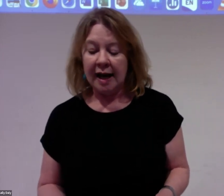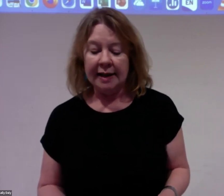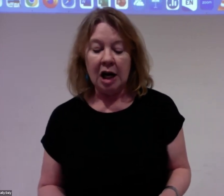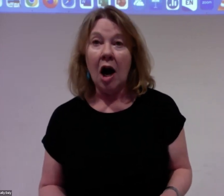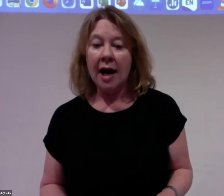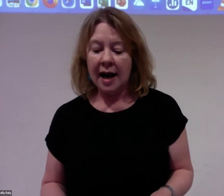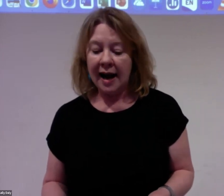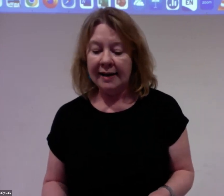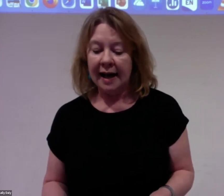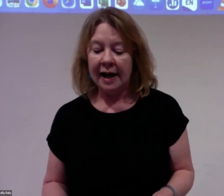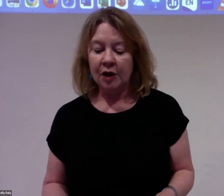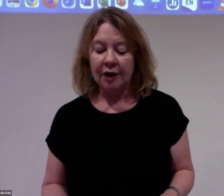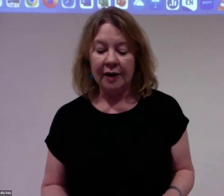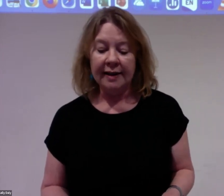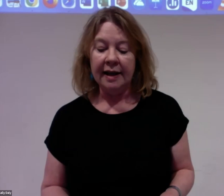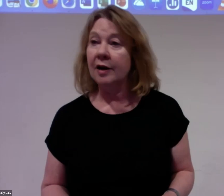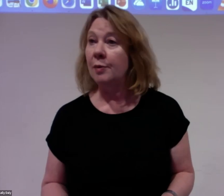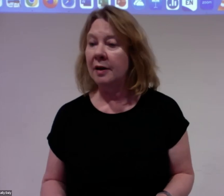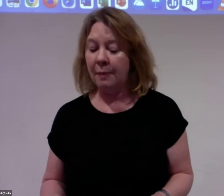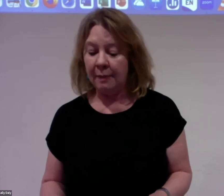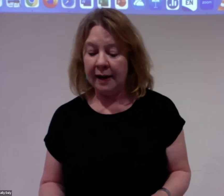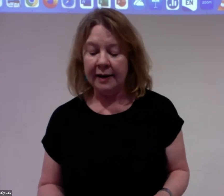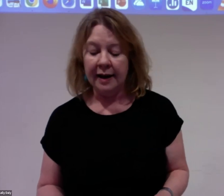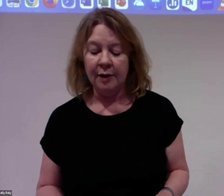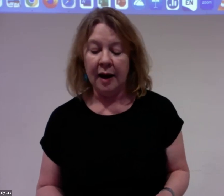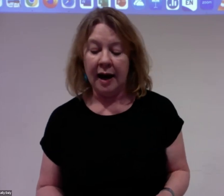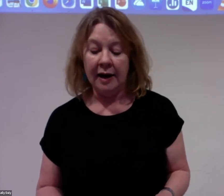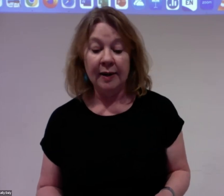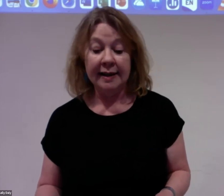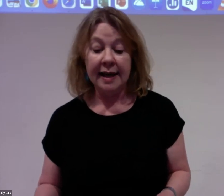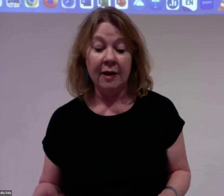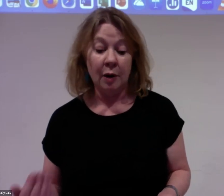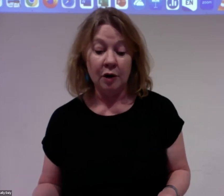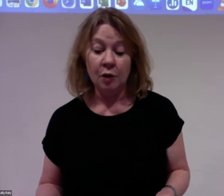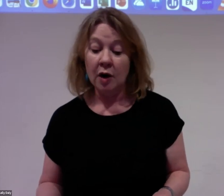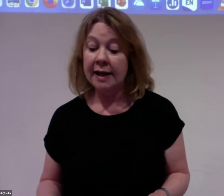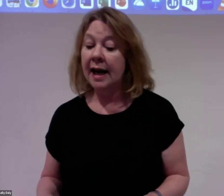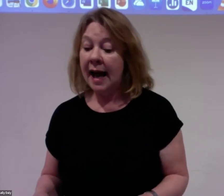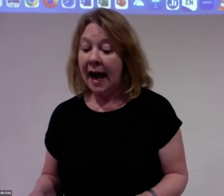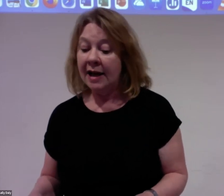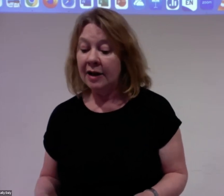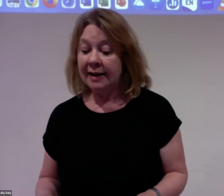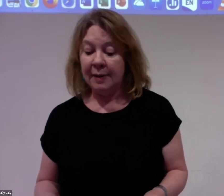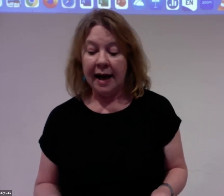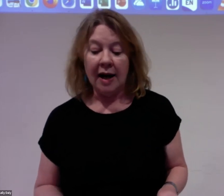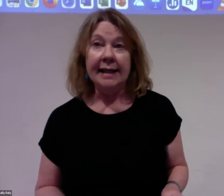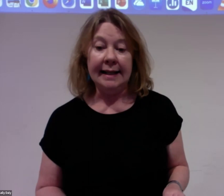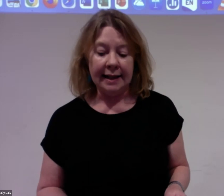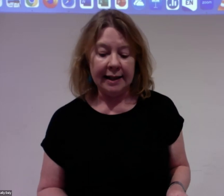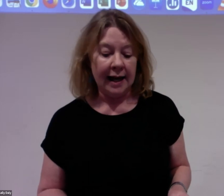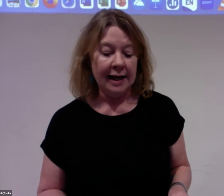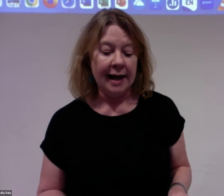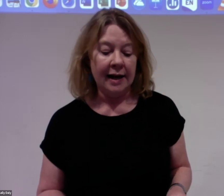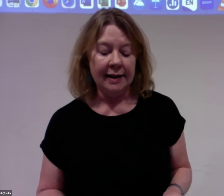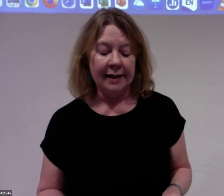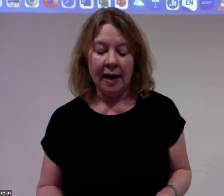in 2009 as a lecture series that is open to the public to extend anthropological knowledge and to disseminate ideas